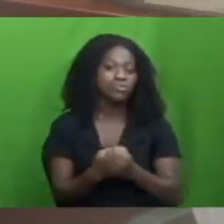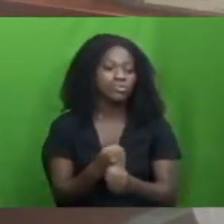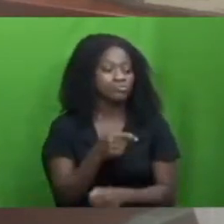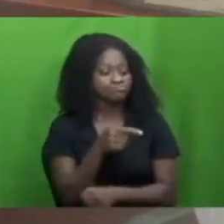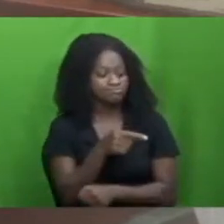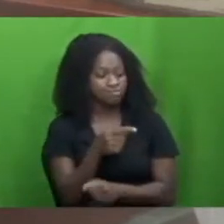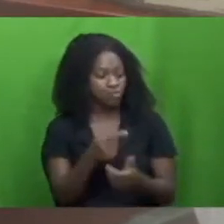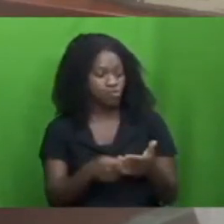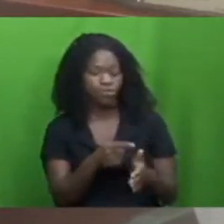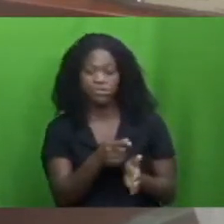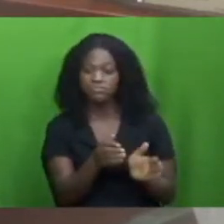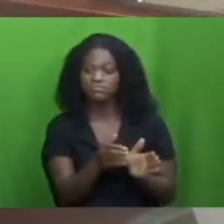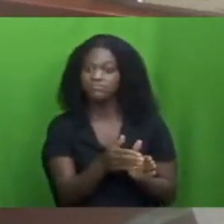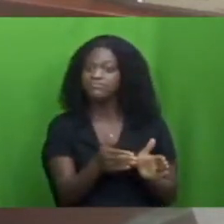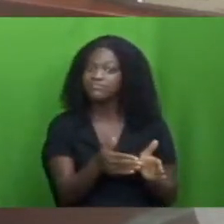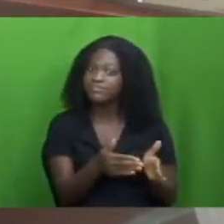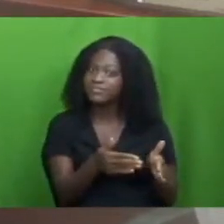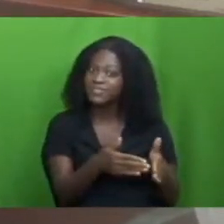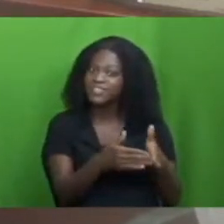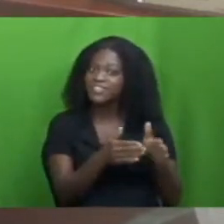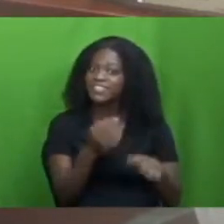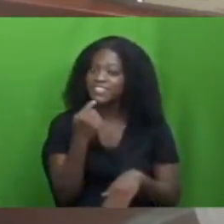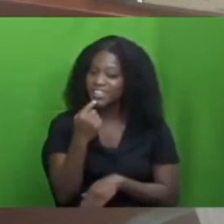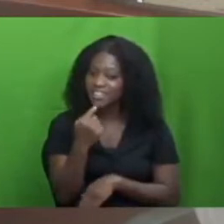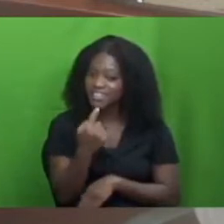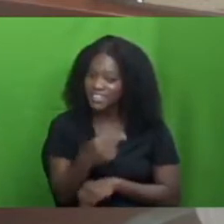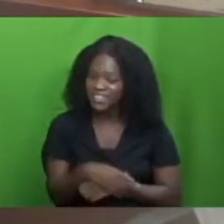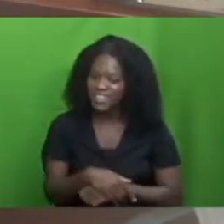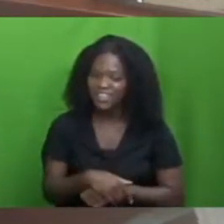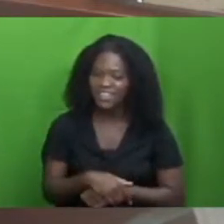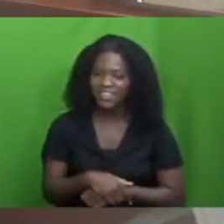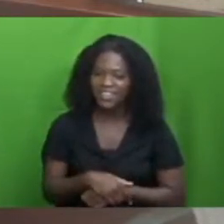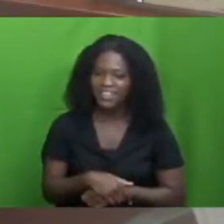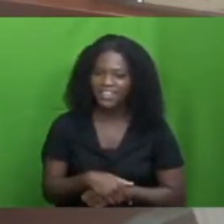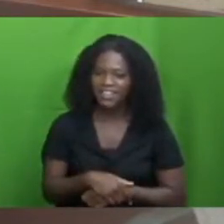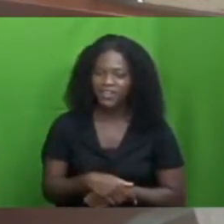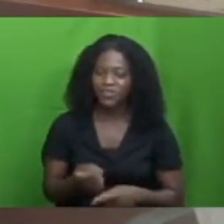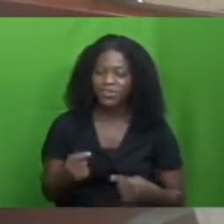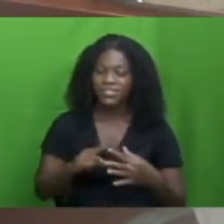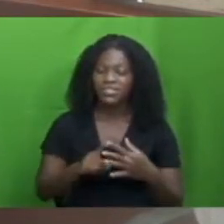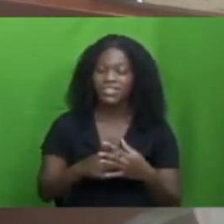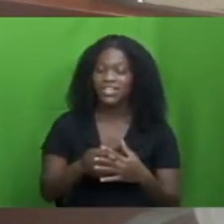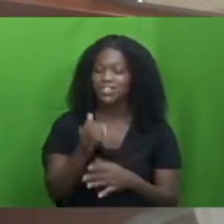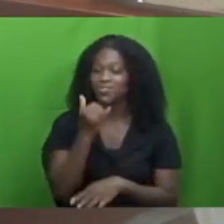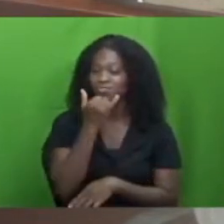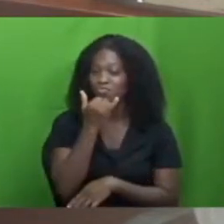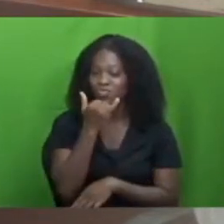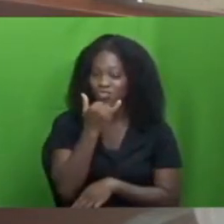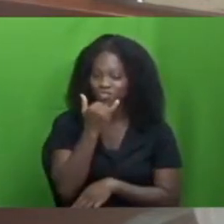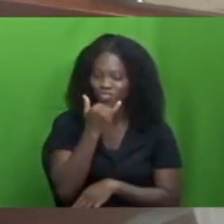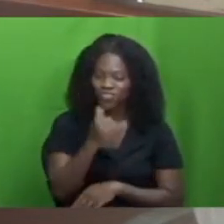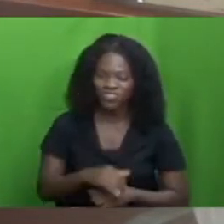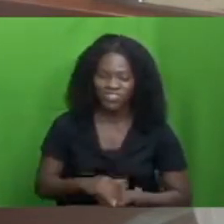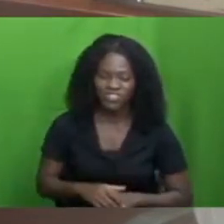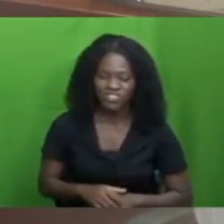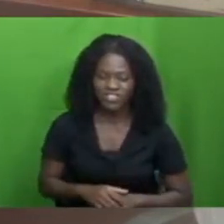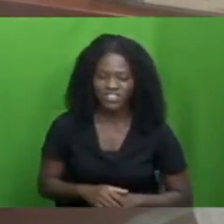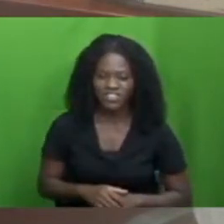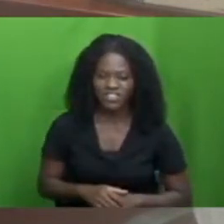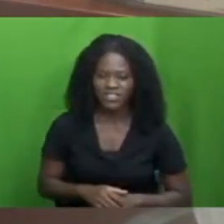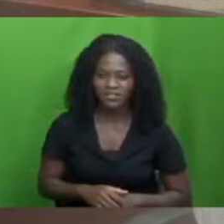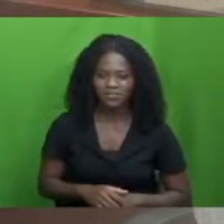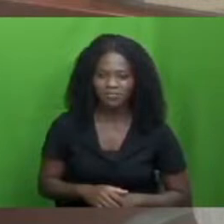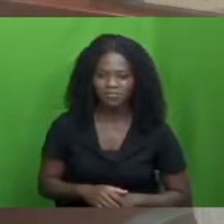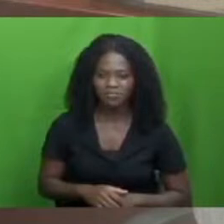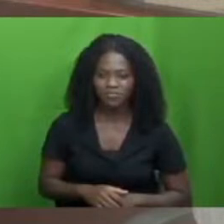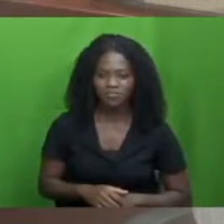the time is past 2 o'clock. So we just wanted an indication from us. So I want to support the indication that eventually he